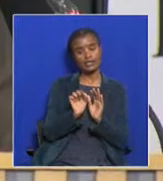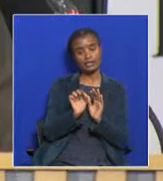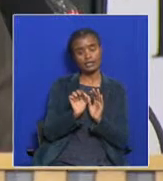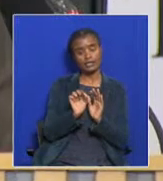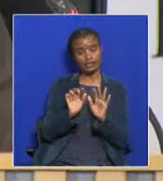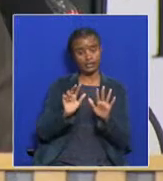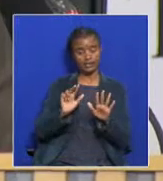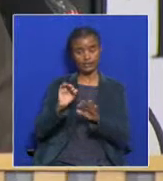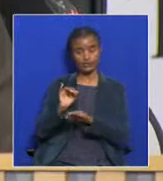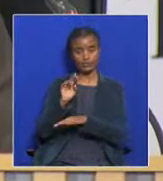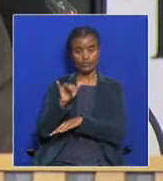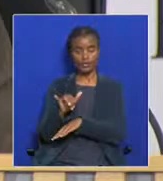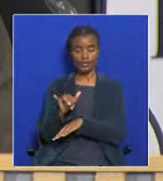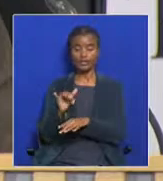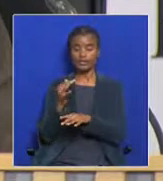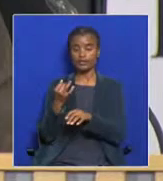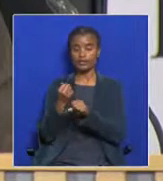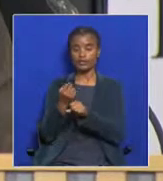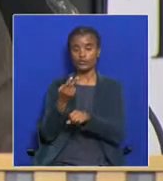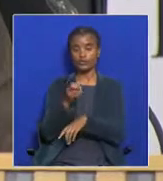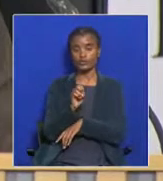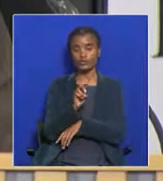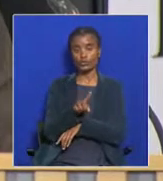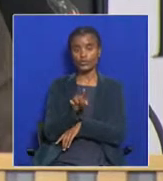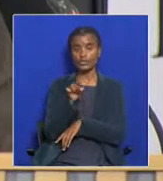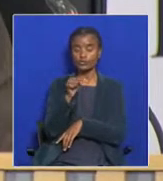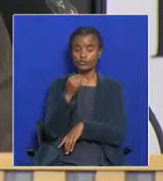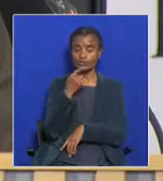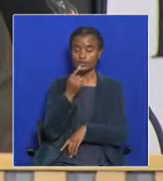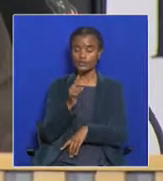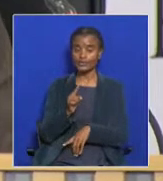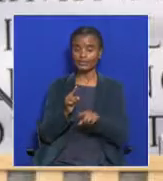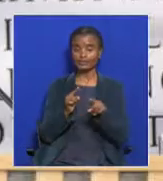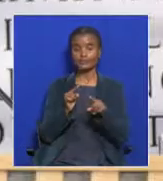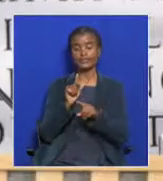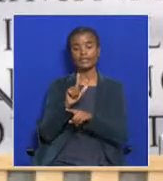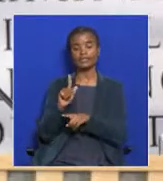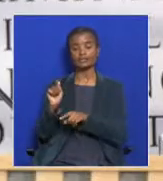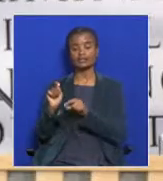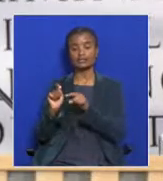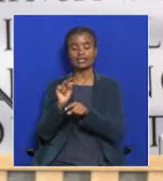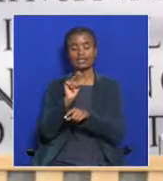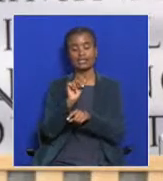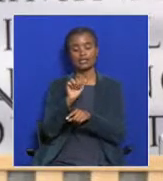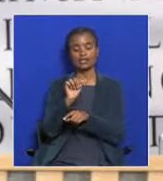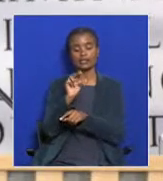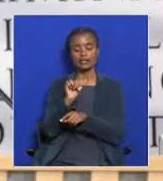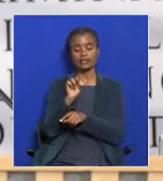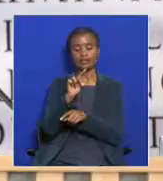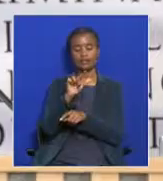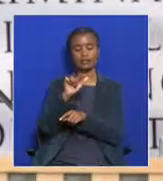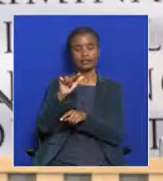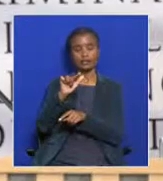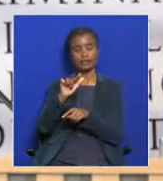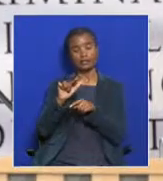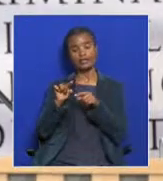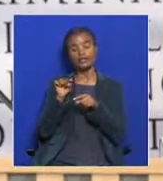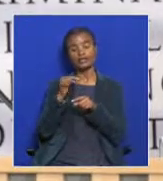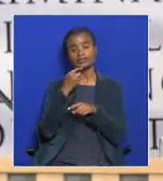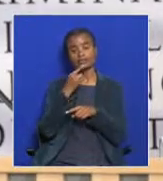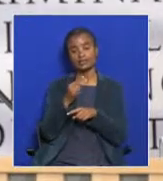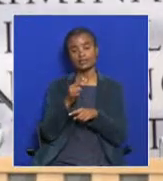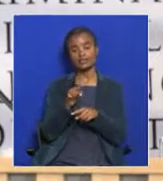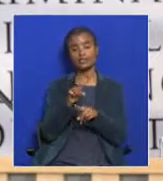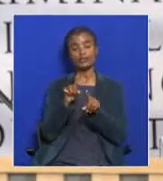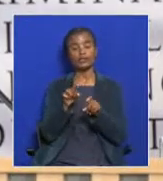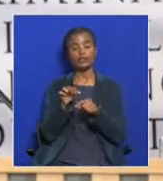2021. You say, Lieutenant Colonel Nandlal, sir, inquiry for inspection. Then